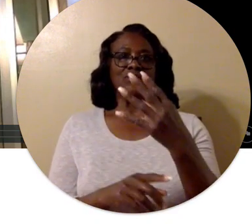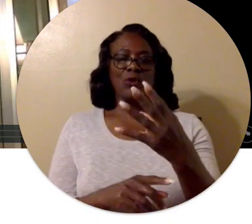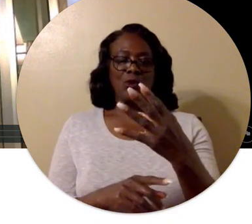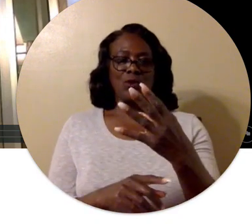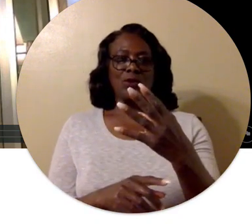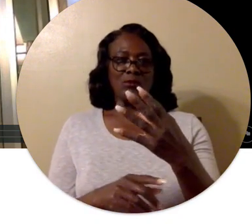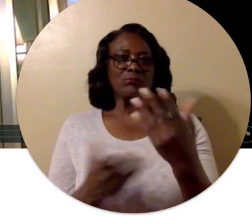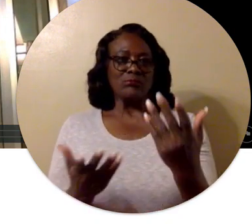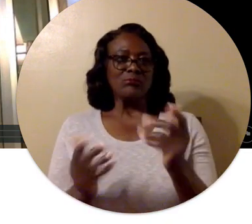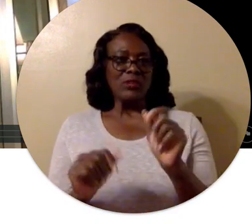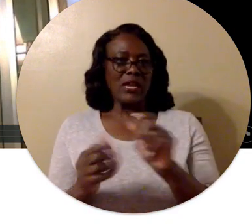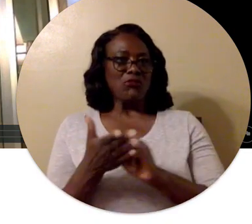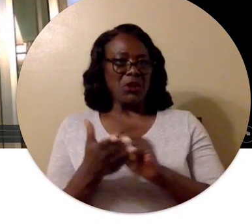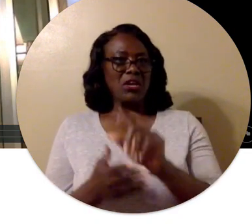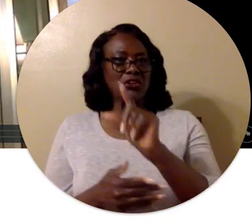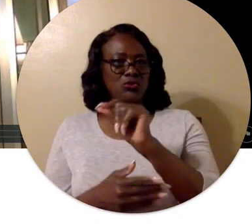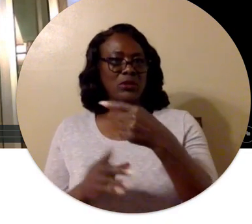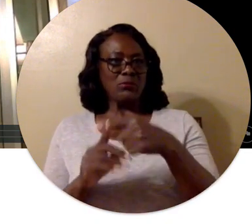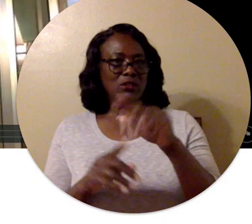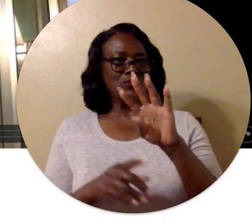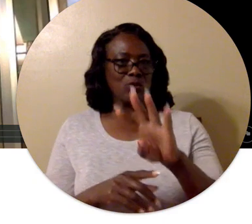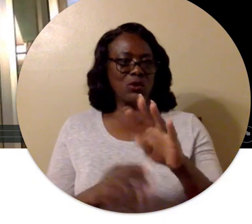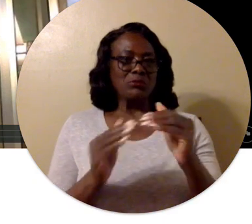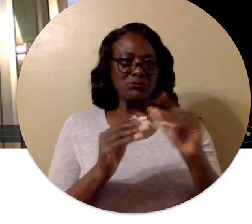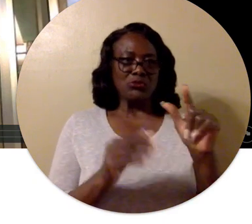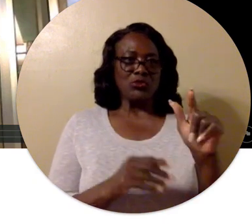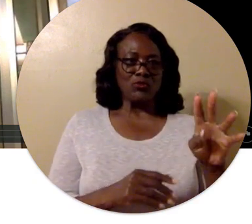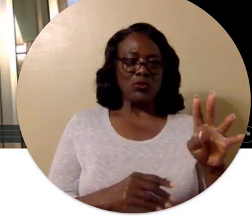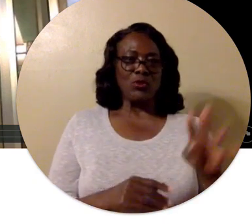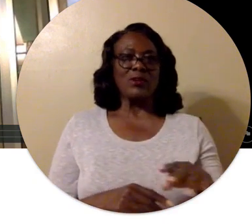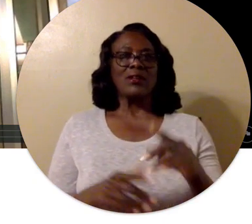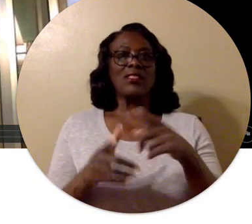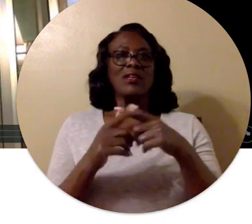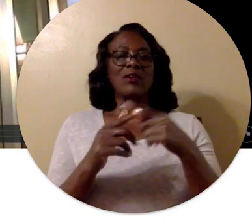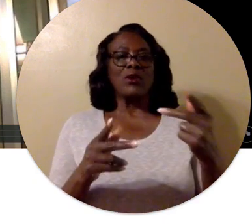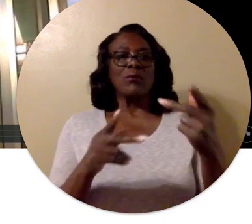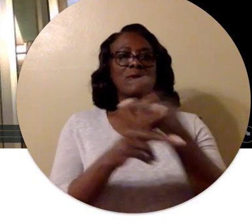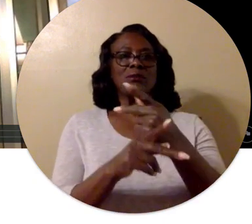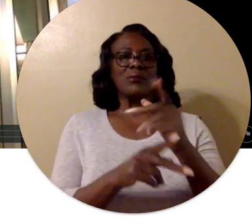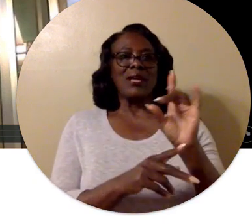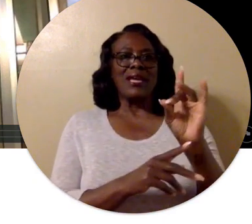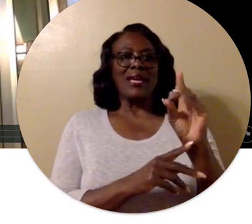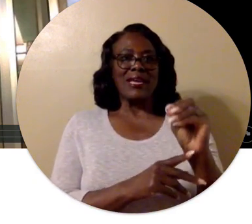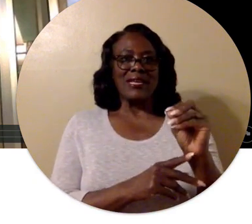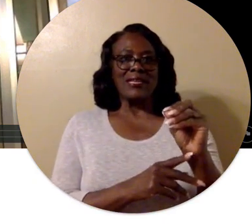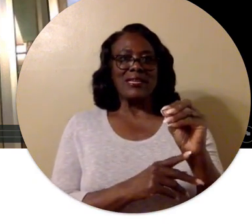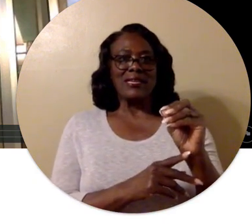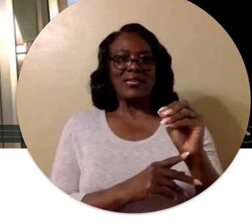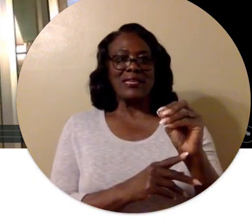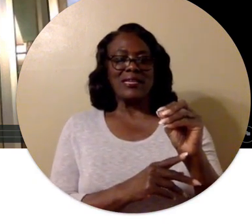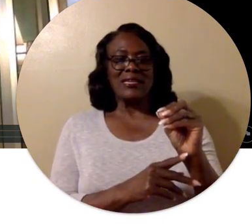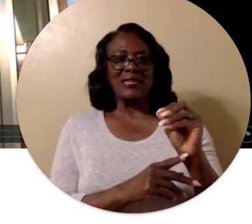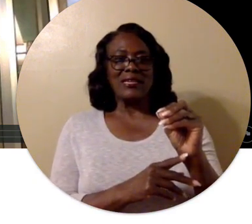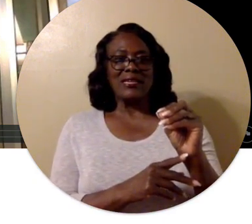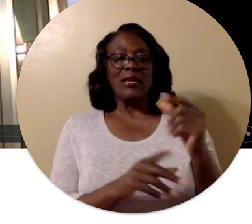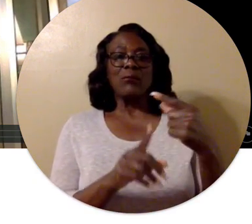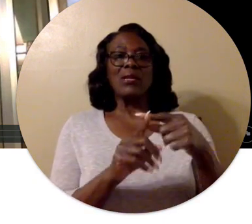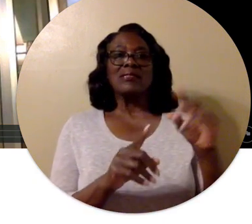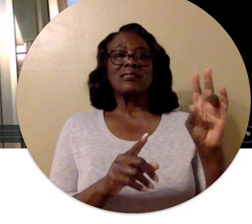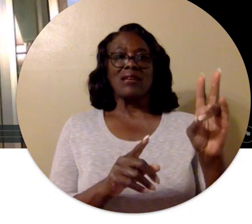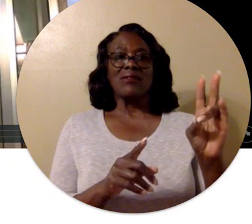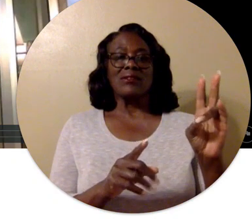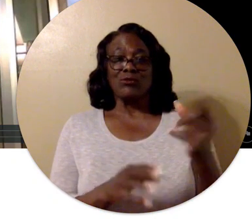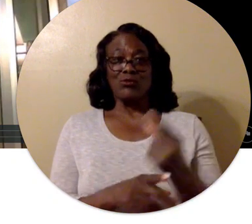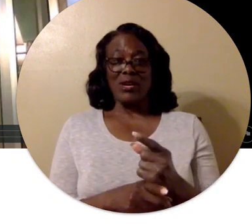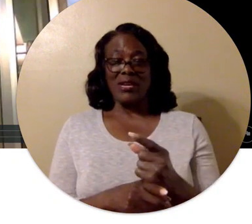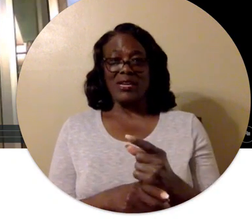as 20 plus 4, and we're multiplying that times 80 plus 7, right?